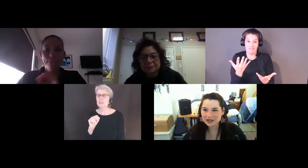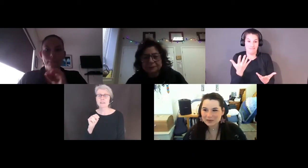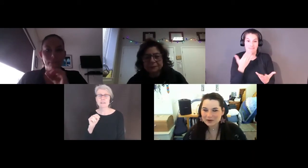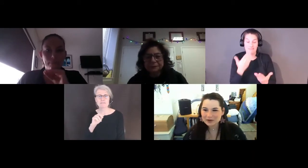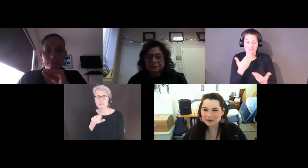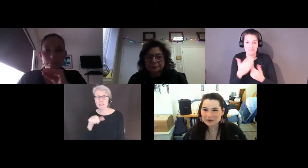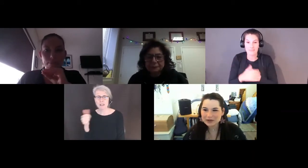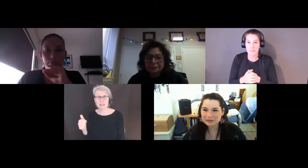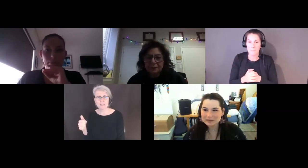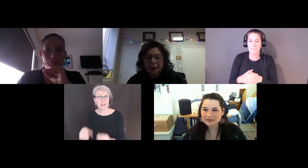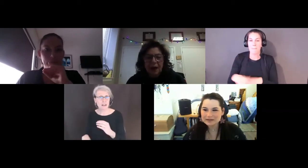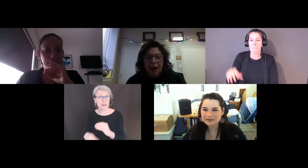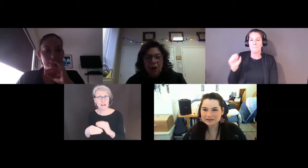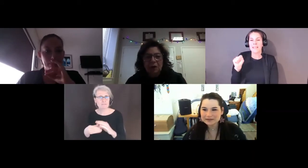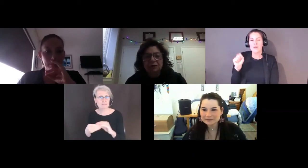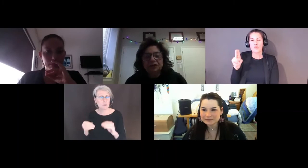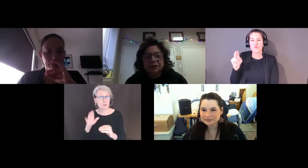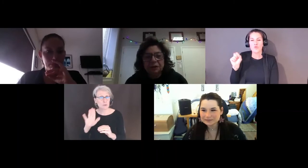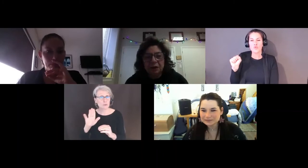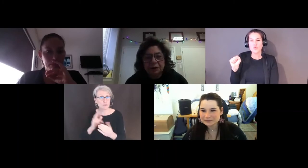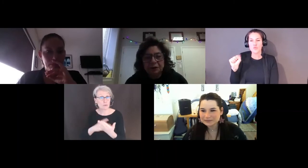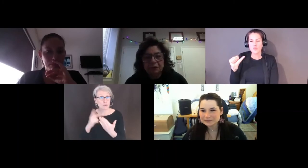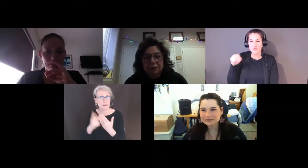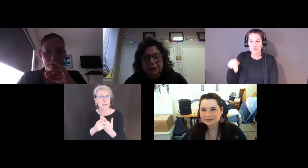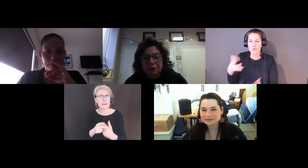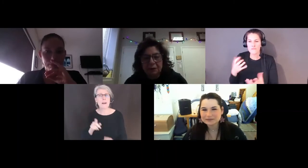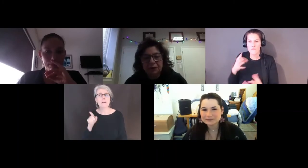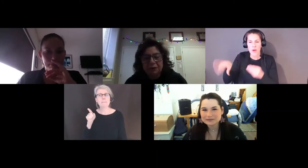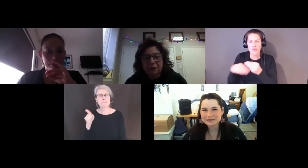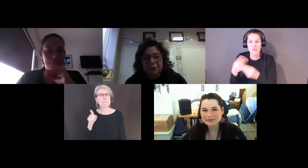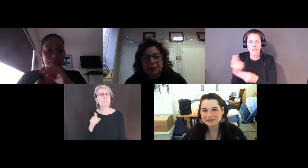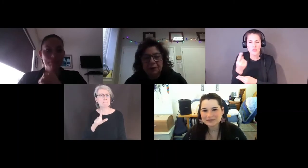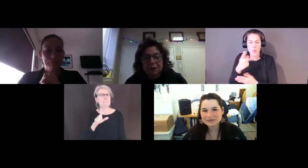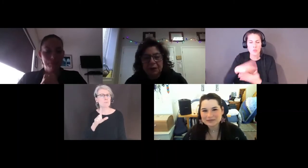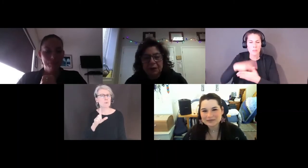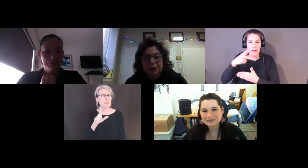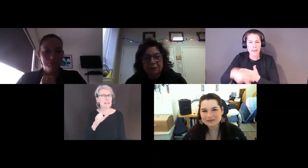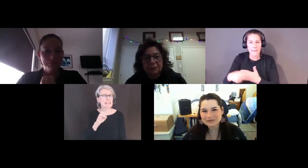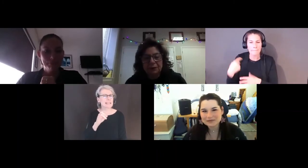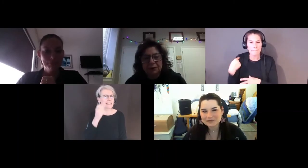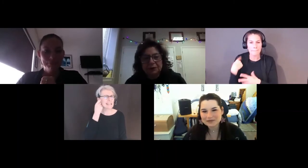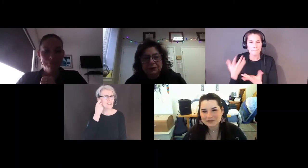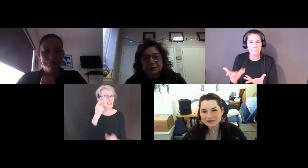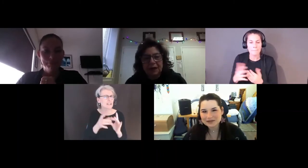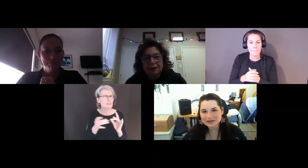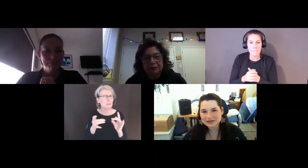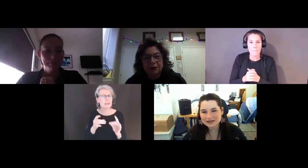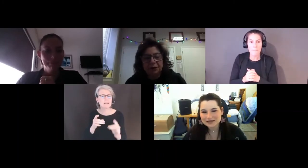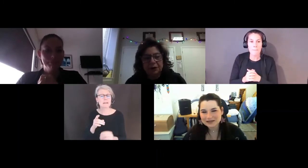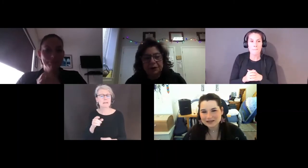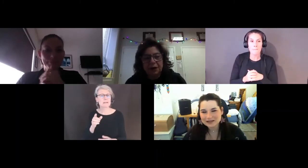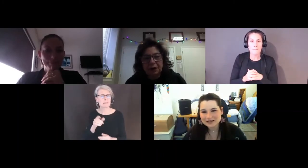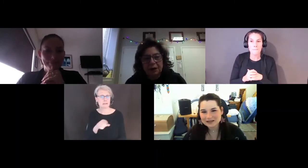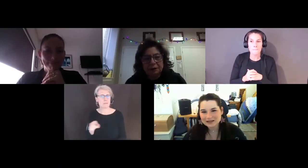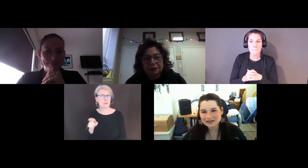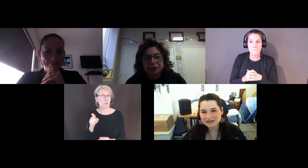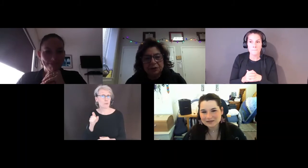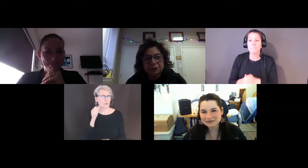as well about your programs. Well, just along the lines of what Lindsay was just explaining about how some of the girls have gone